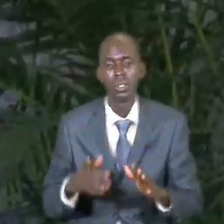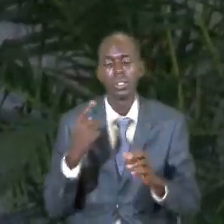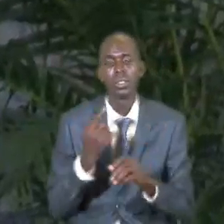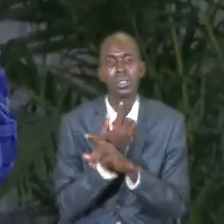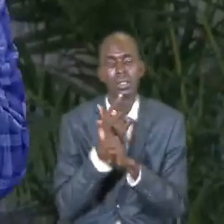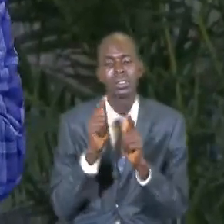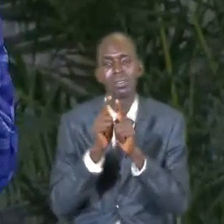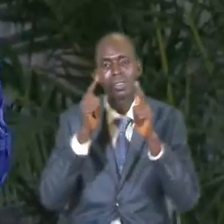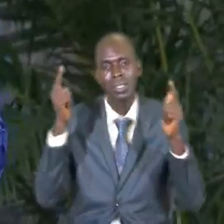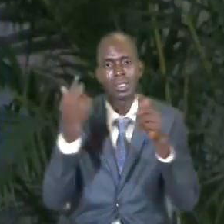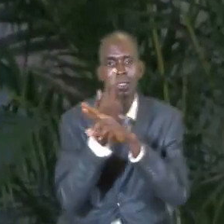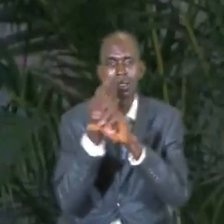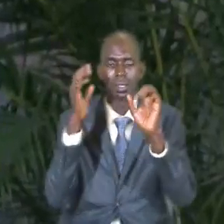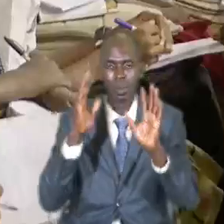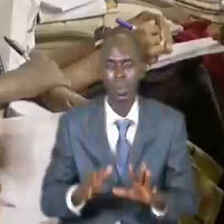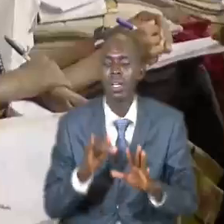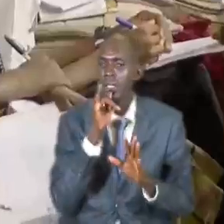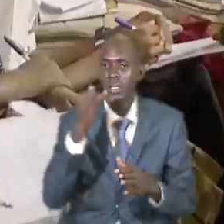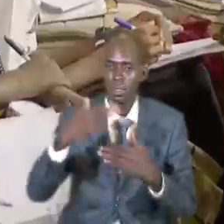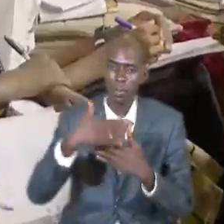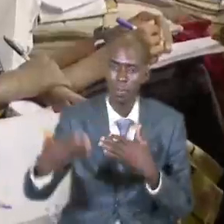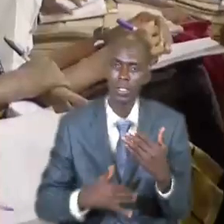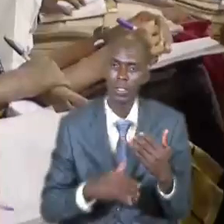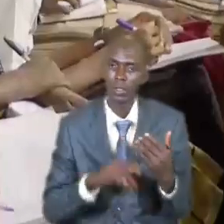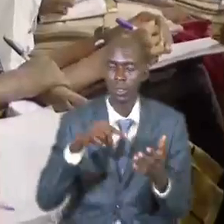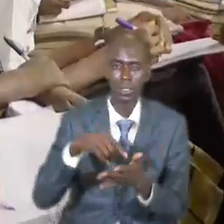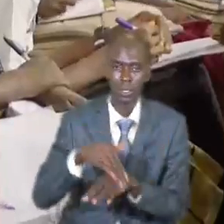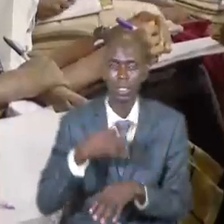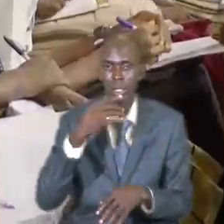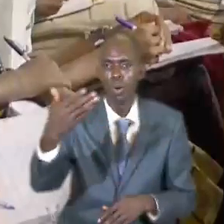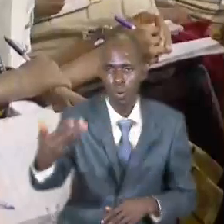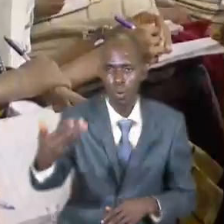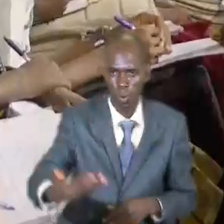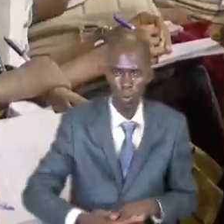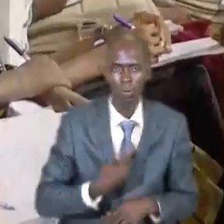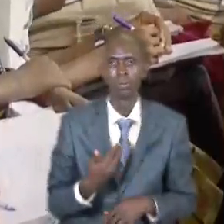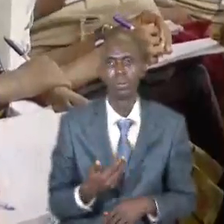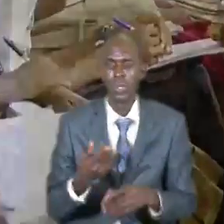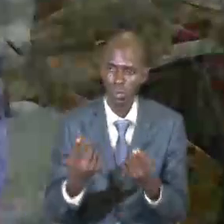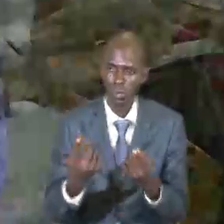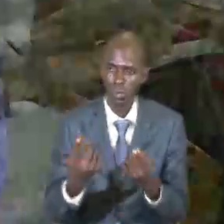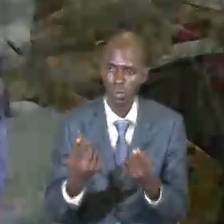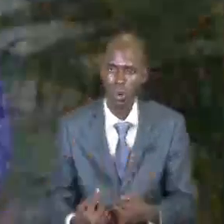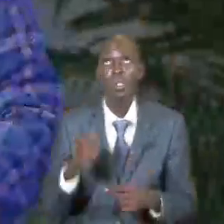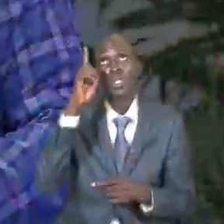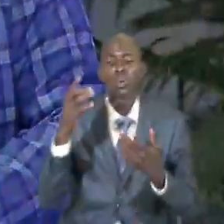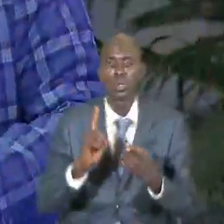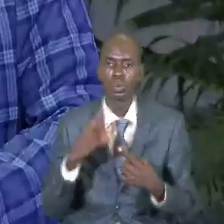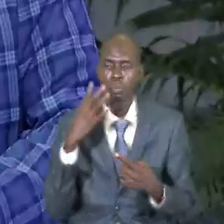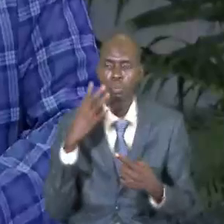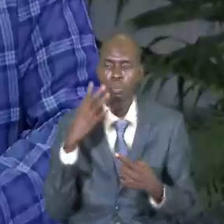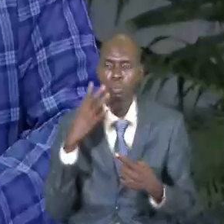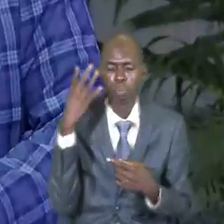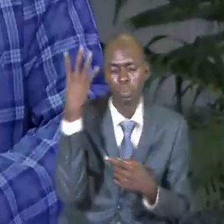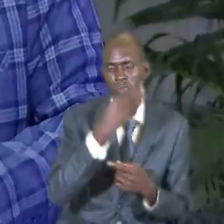And he says, come, you are come. He says, I want to beautify your life. He says, I want to